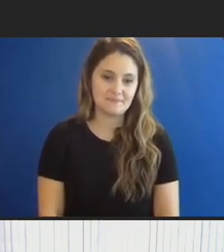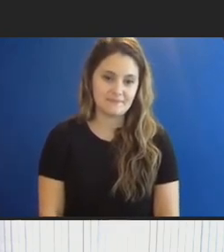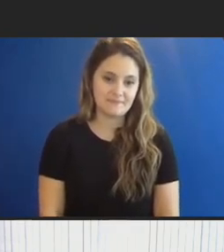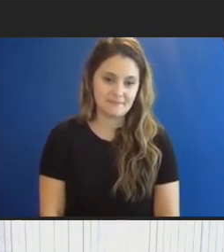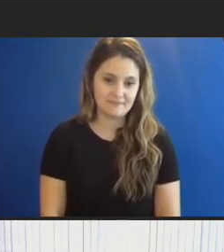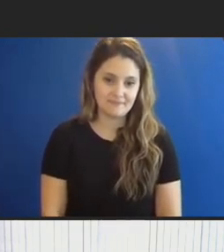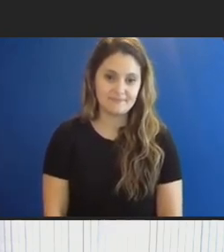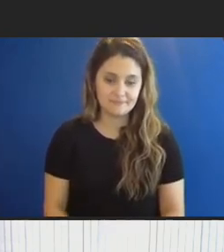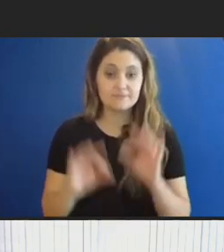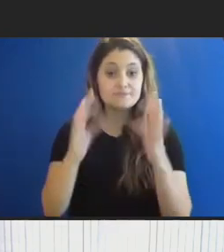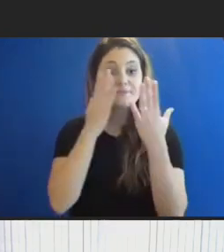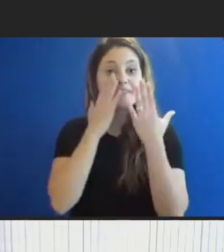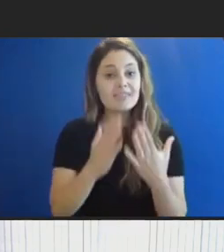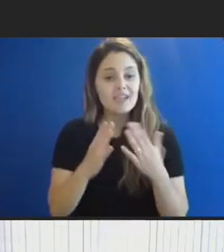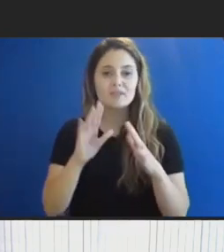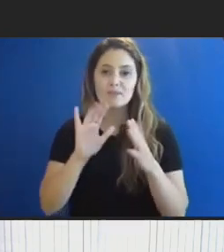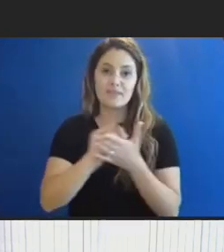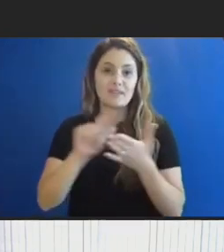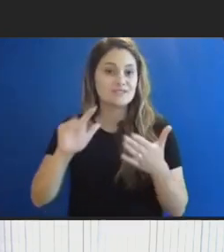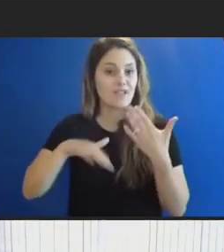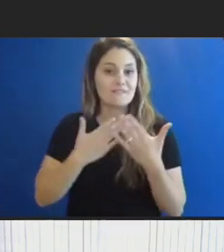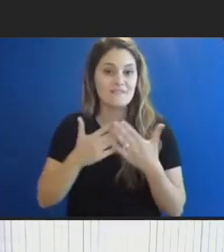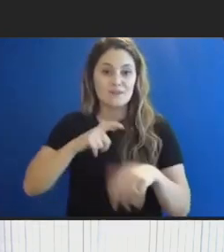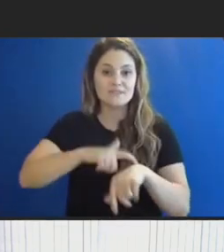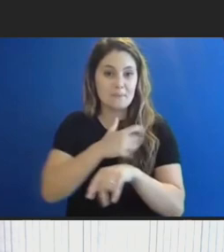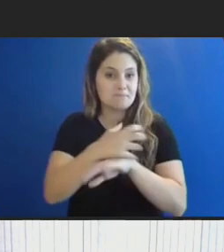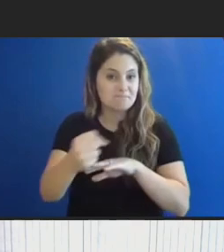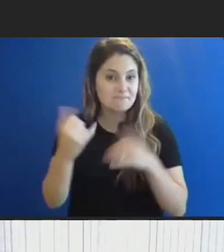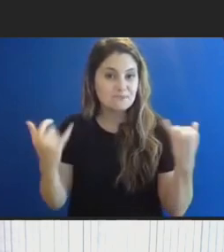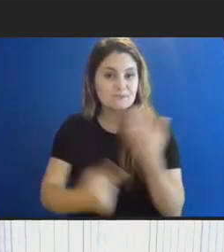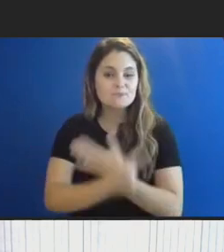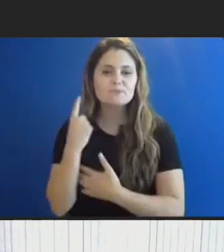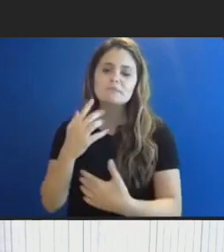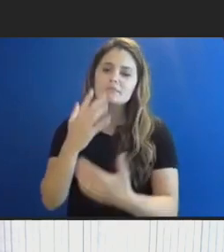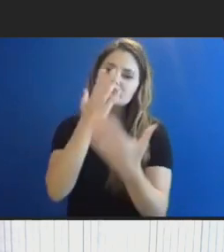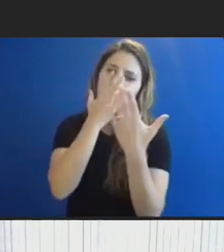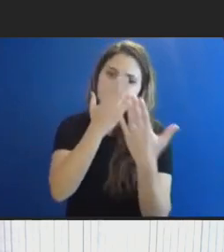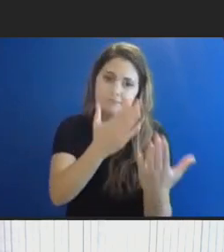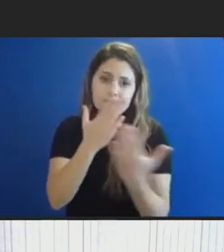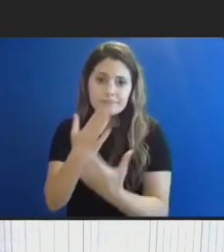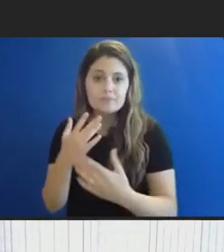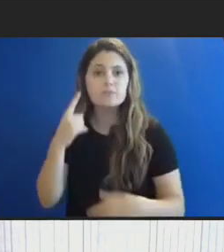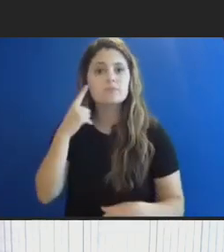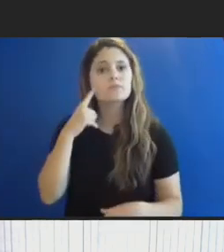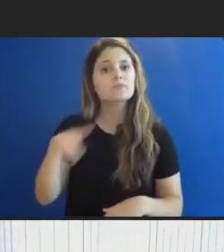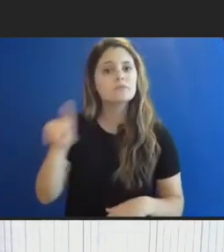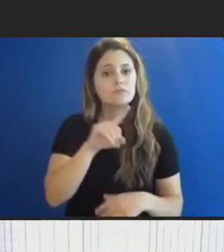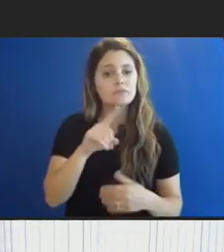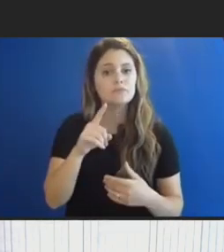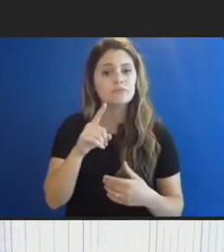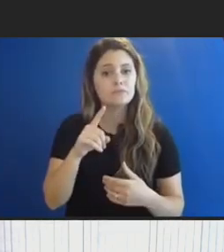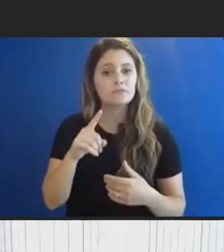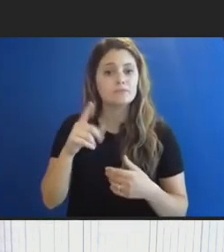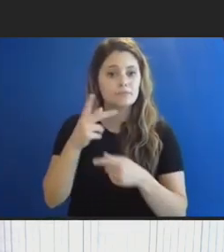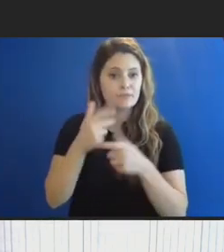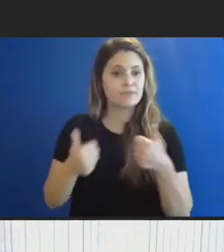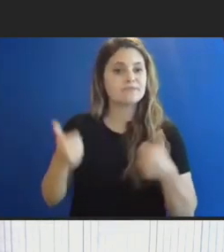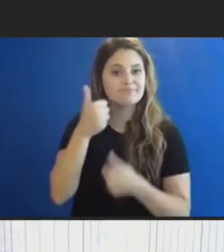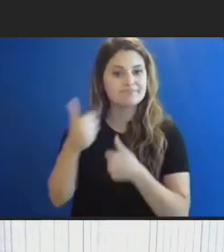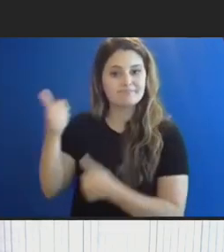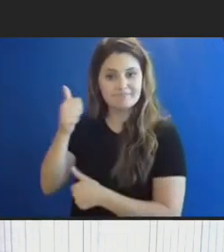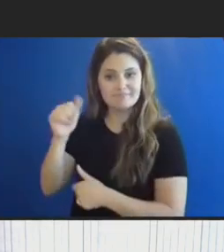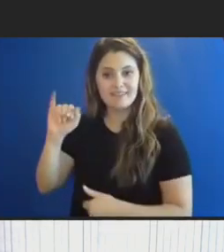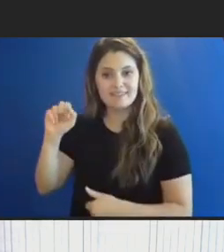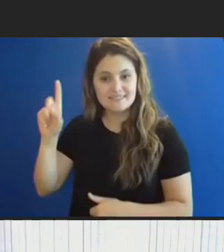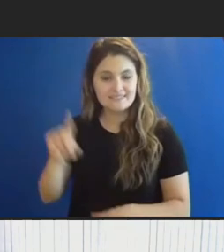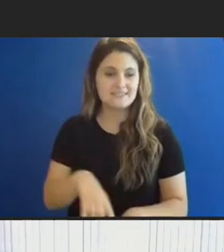Okay, thank you. That's all of our time today. Want to thank you to the superintendents for joining us,